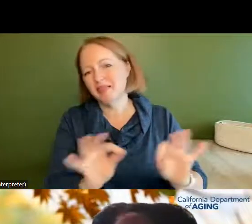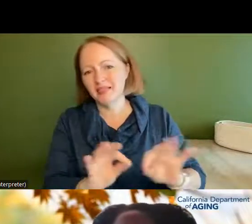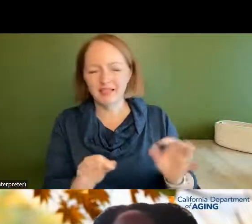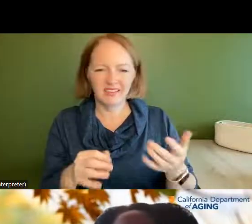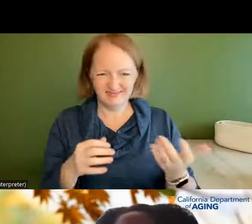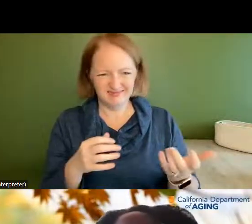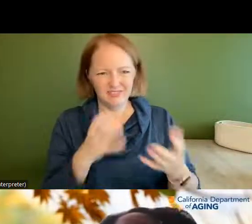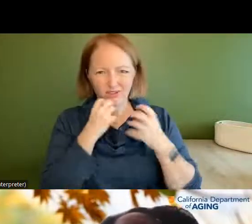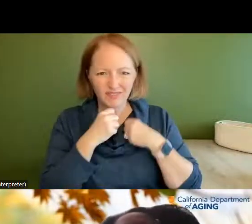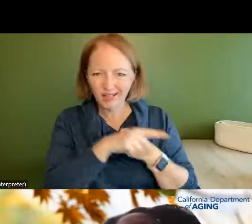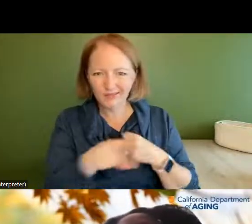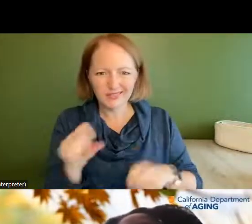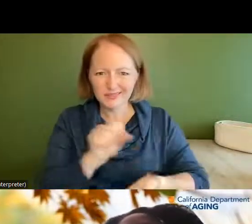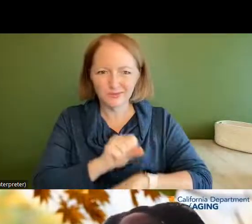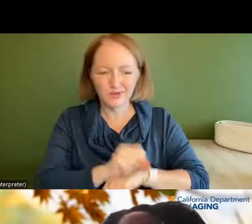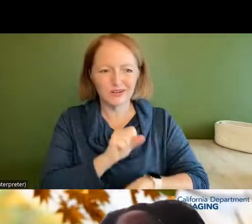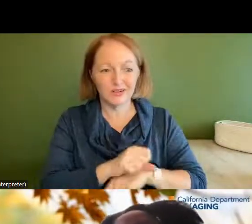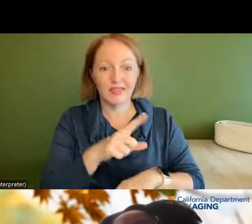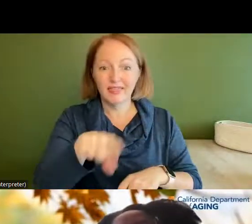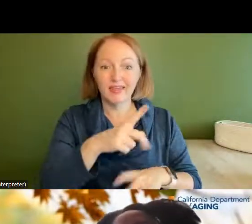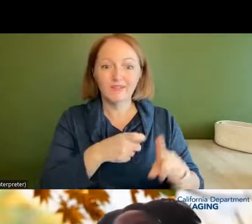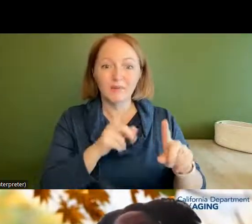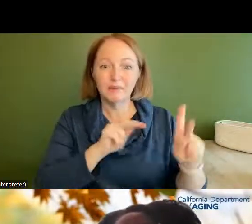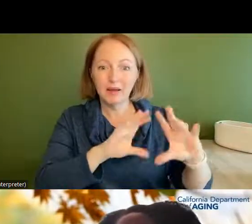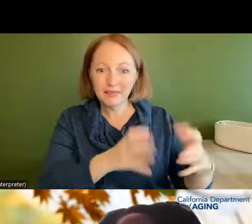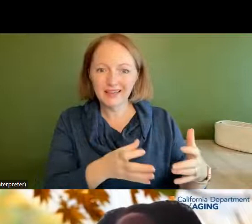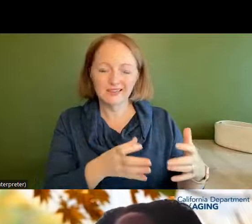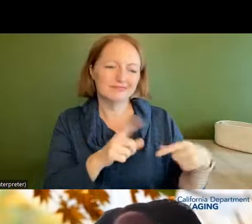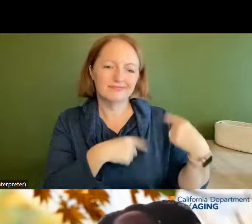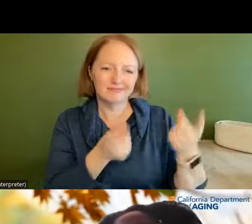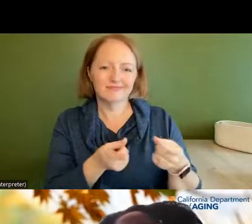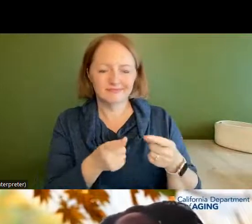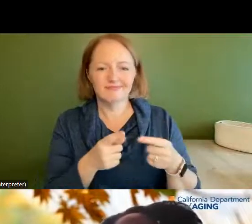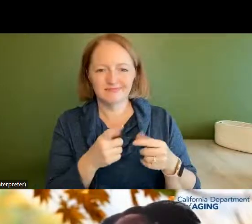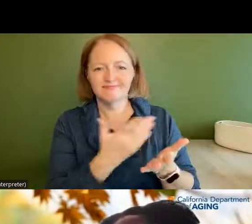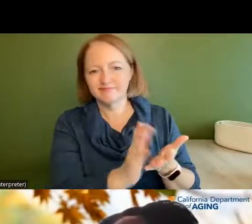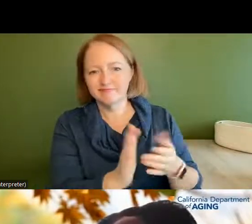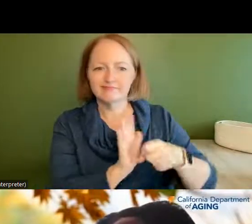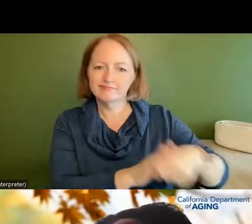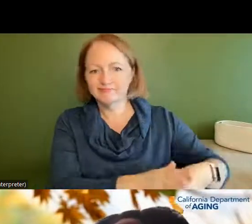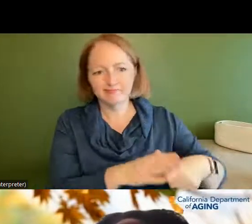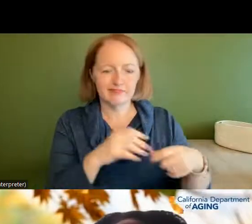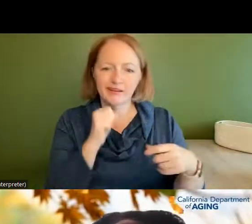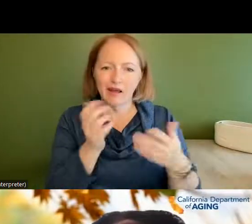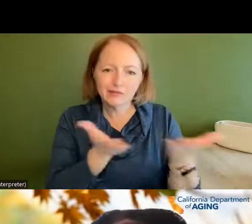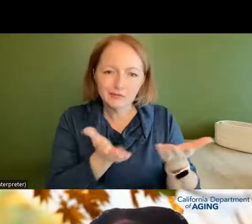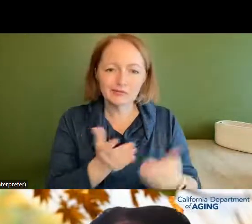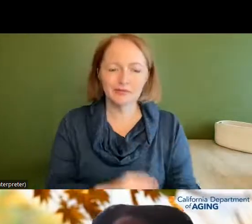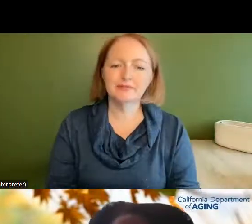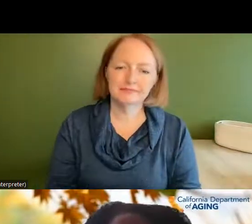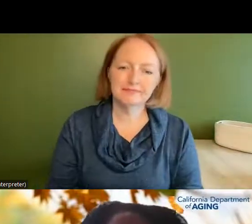care workers come from populations that have been historically underserved and